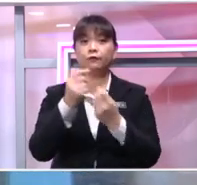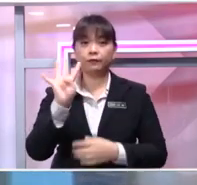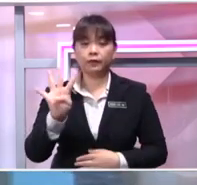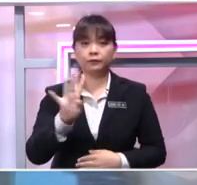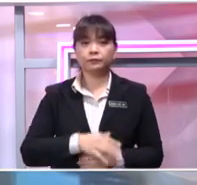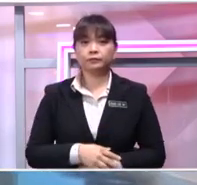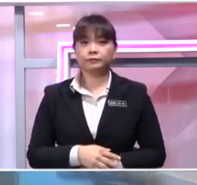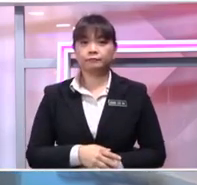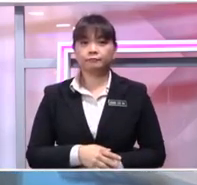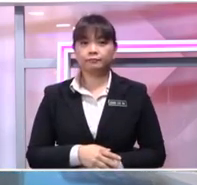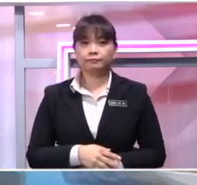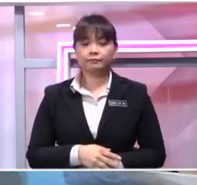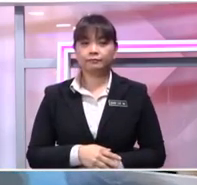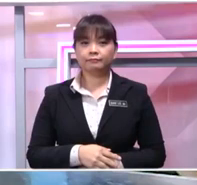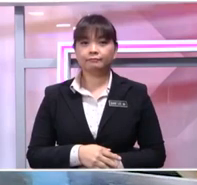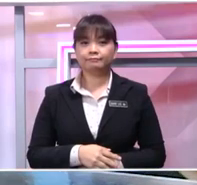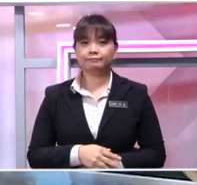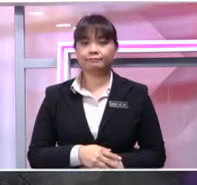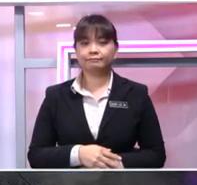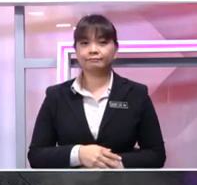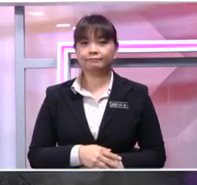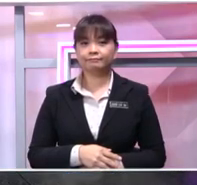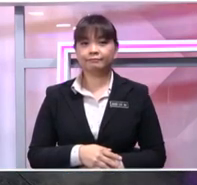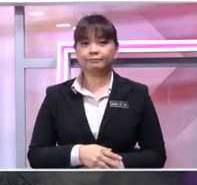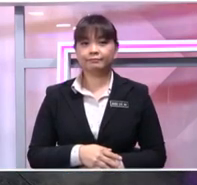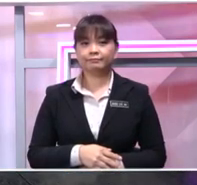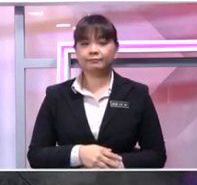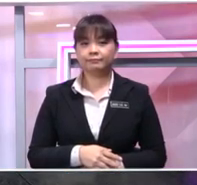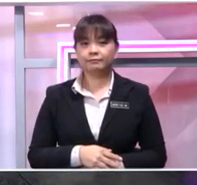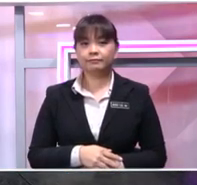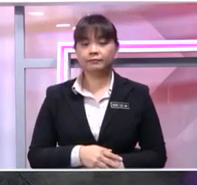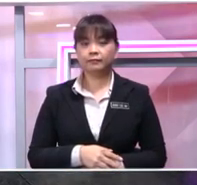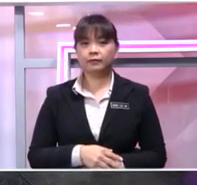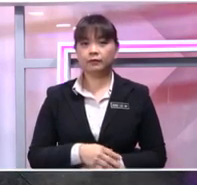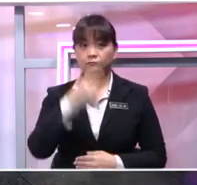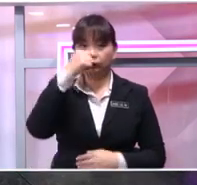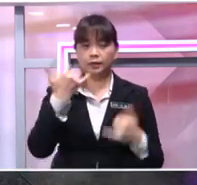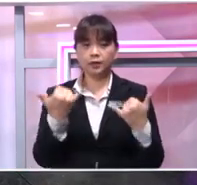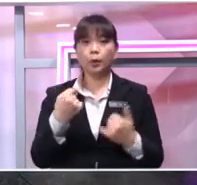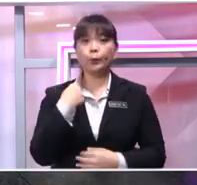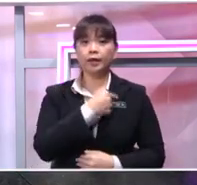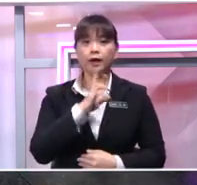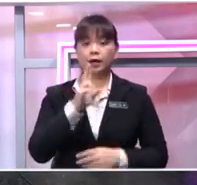shall proceed with the next segment, teacher, shall we? Yes, of course. All right, okay. Let's go. For this segment,